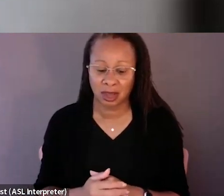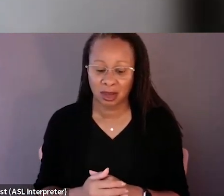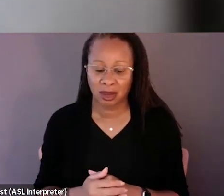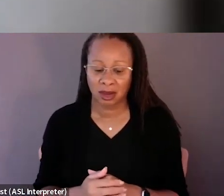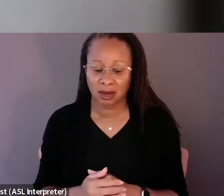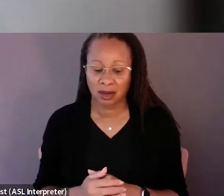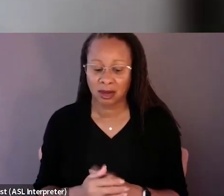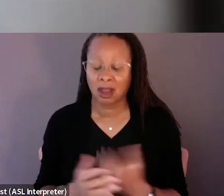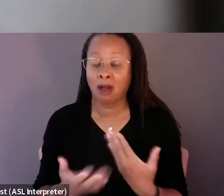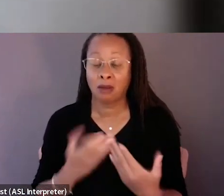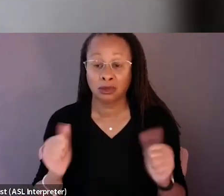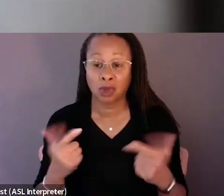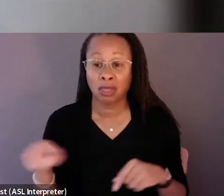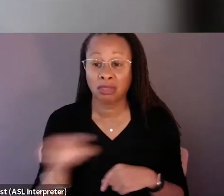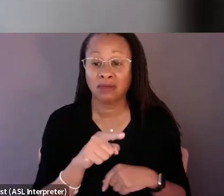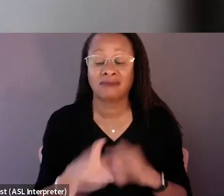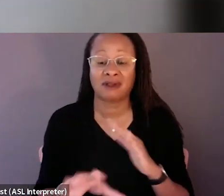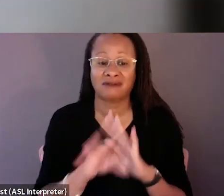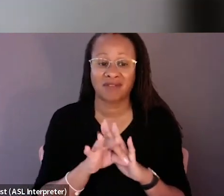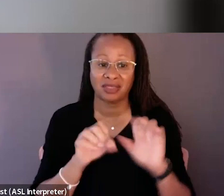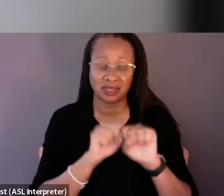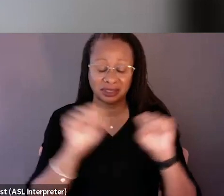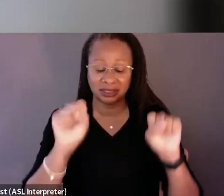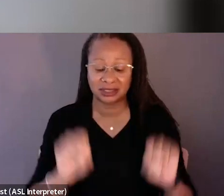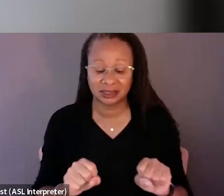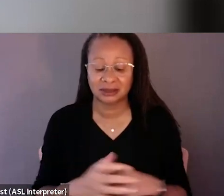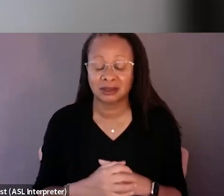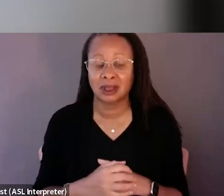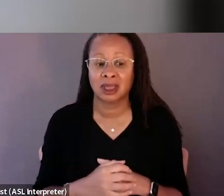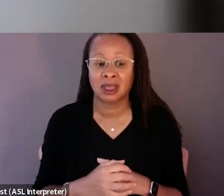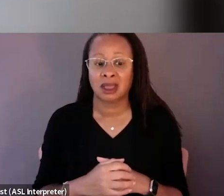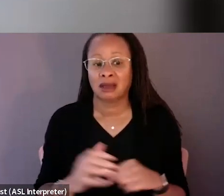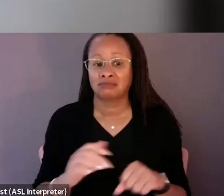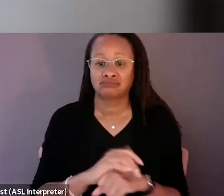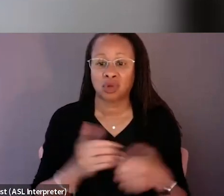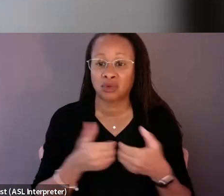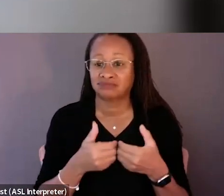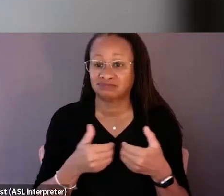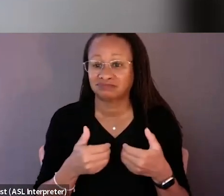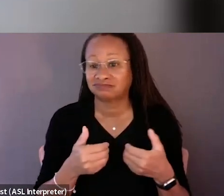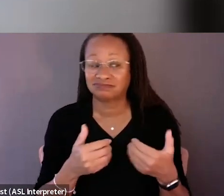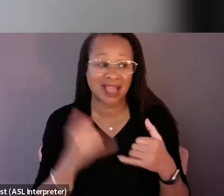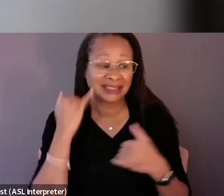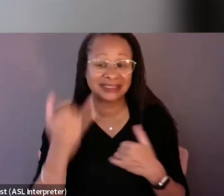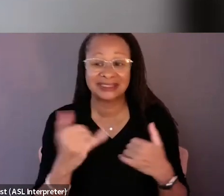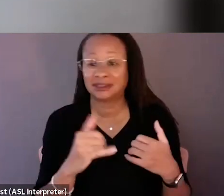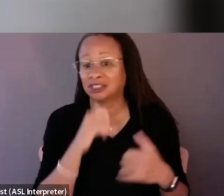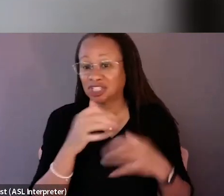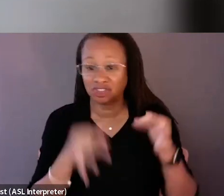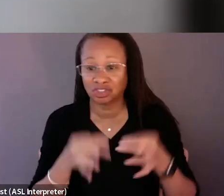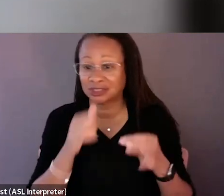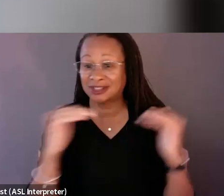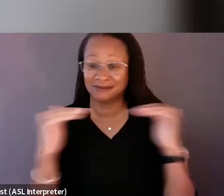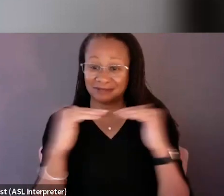almost all of them found that the system, the whole separation is injustice. It needs to be changed,